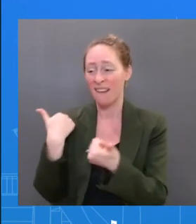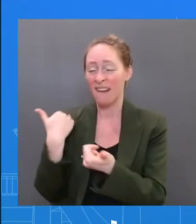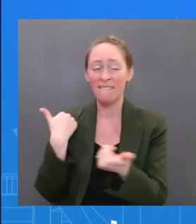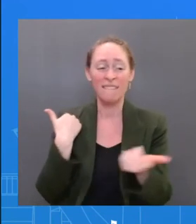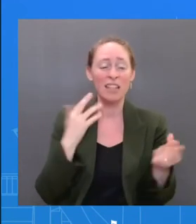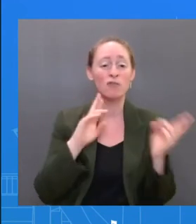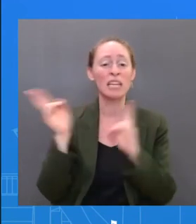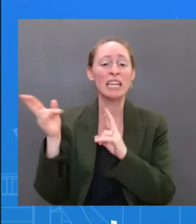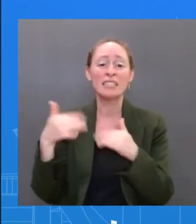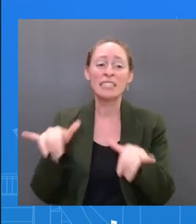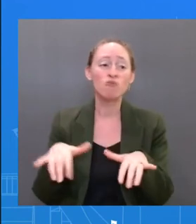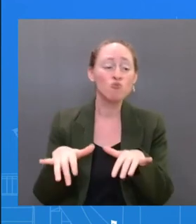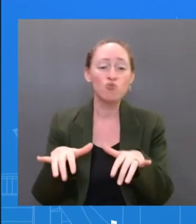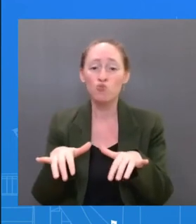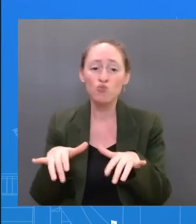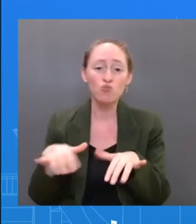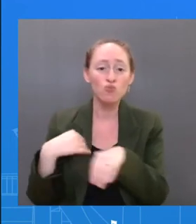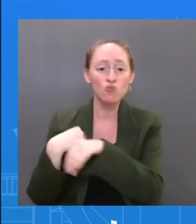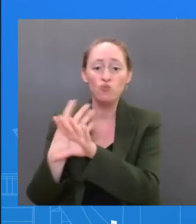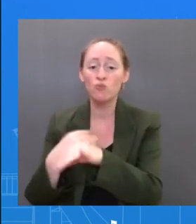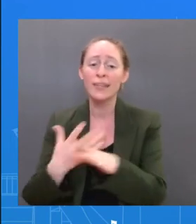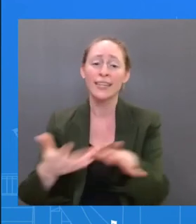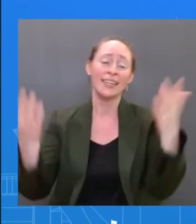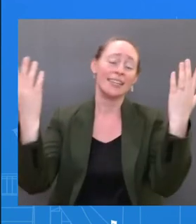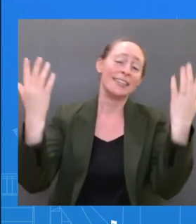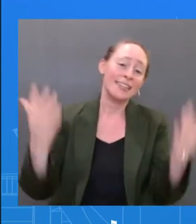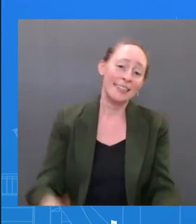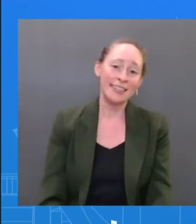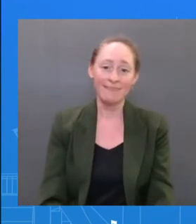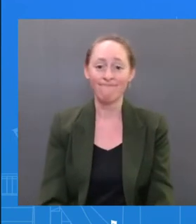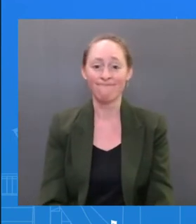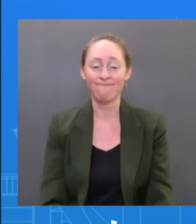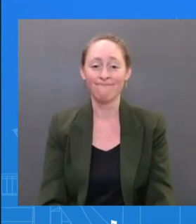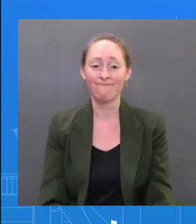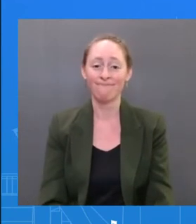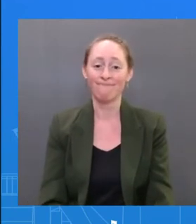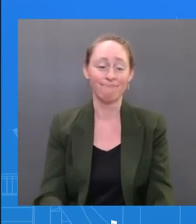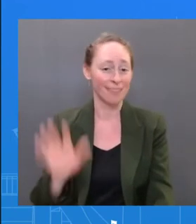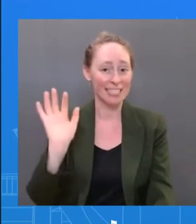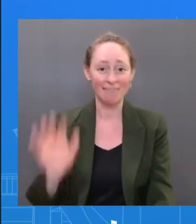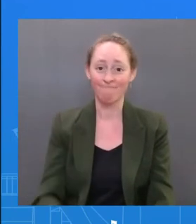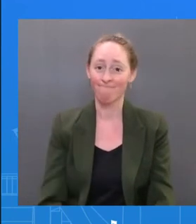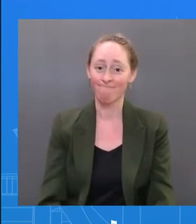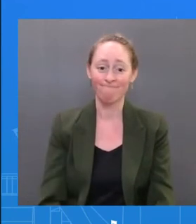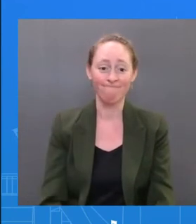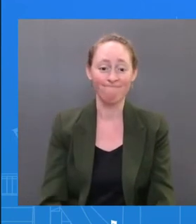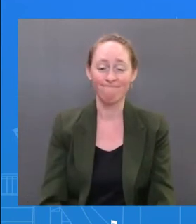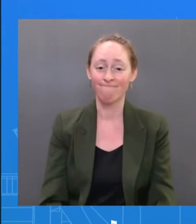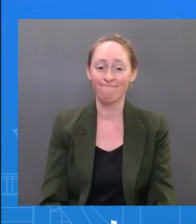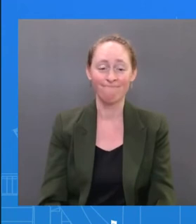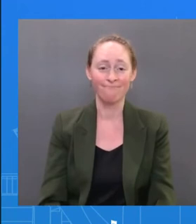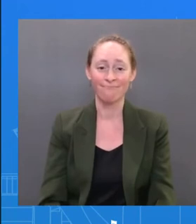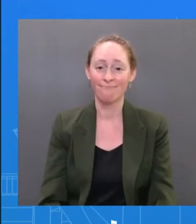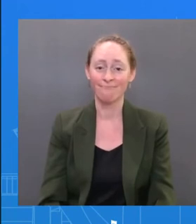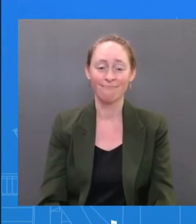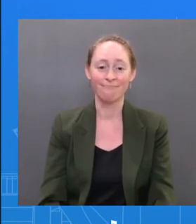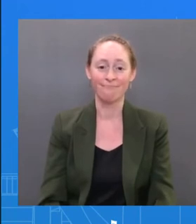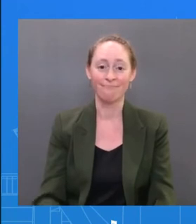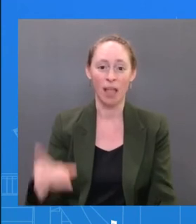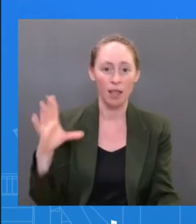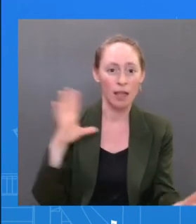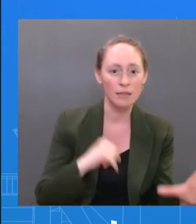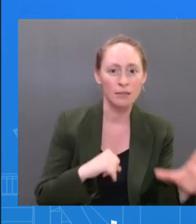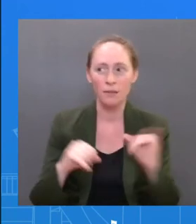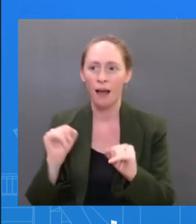And my — you know, and so — so that's all I really have to say at this point. And I think hypotheticals about what might happen in the future are sort of hard to — and there'll be a